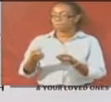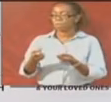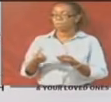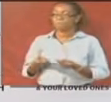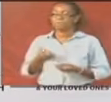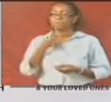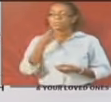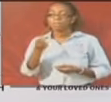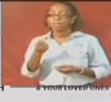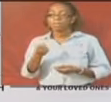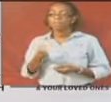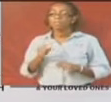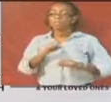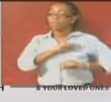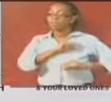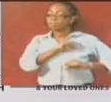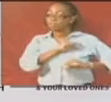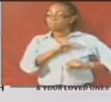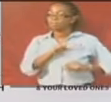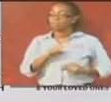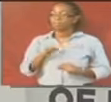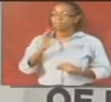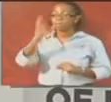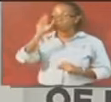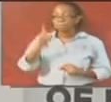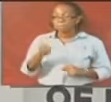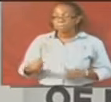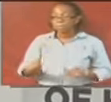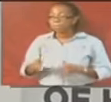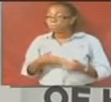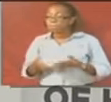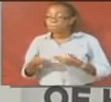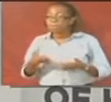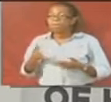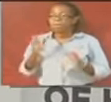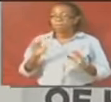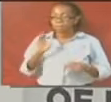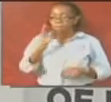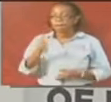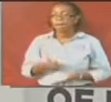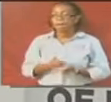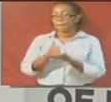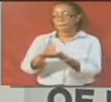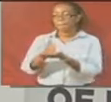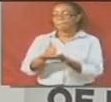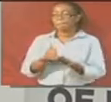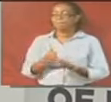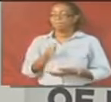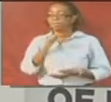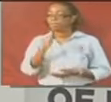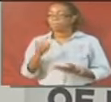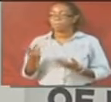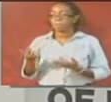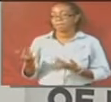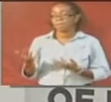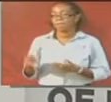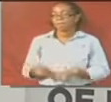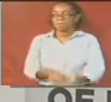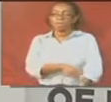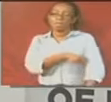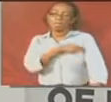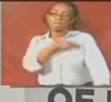would notify the staff inside. They would make arrangement to facilitate those persons without allowing them to wait long